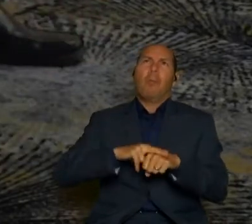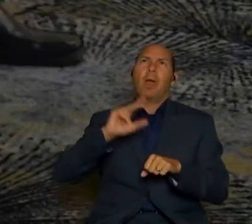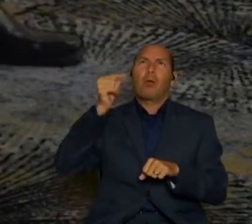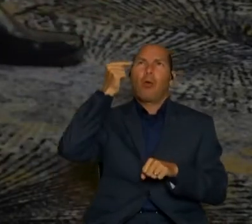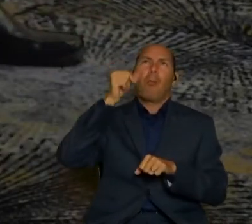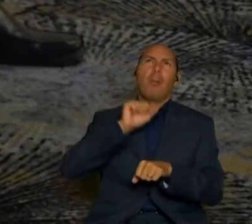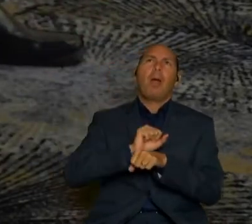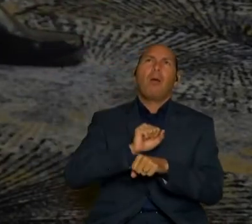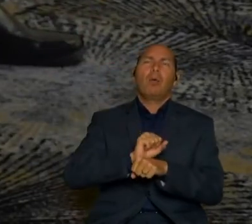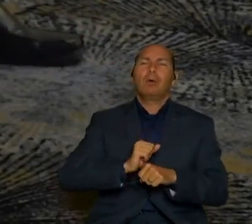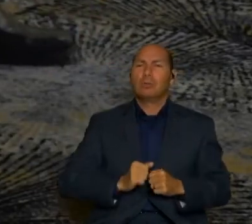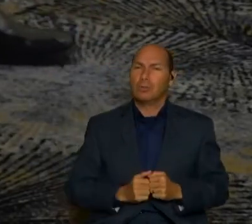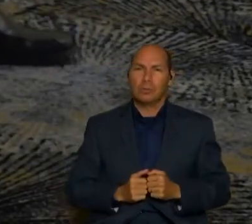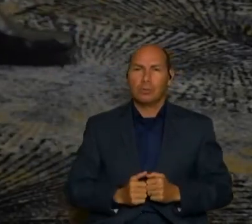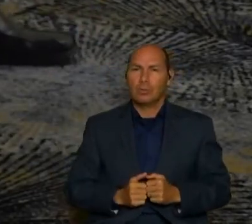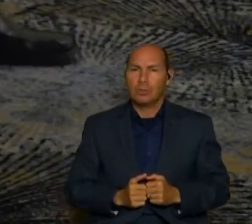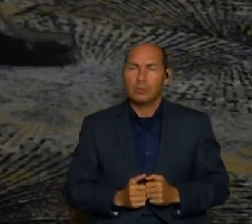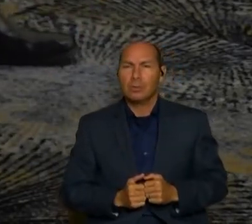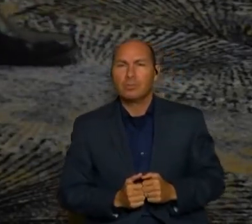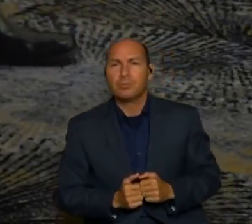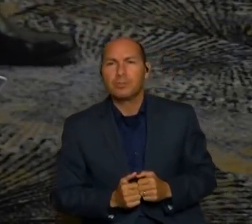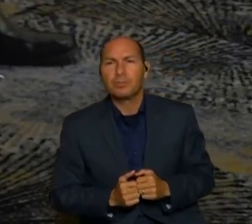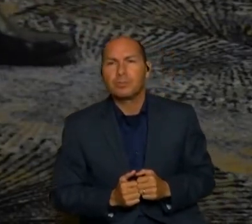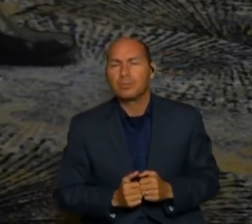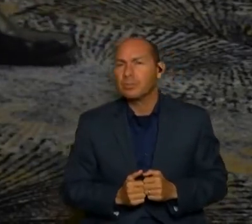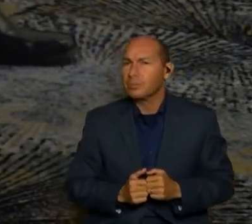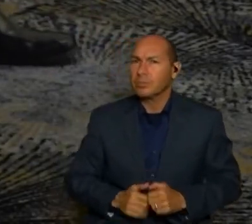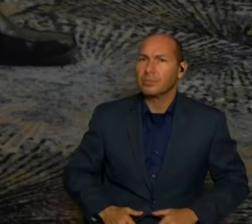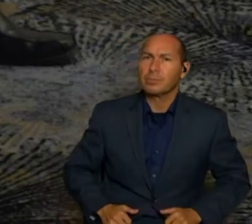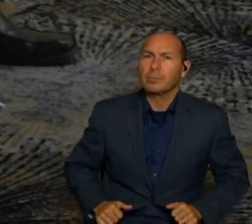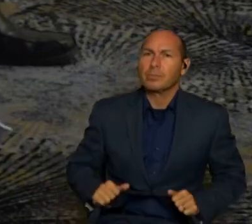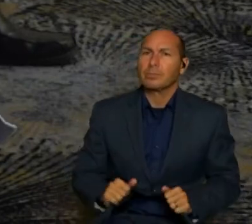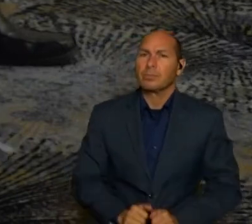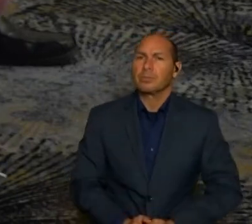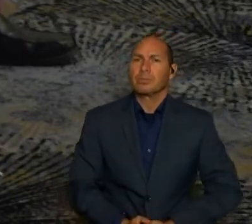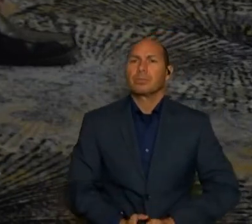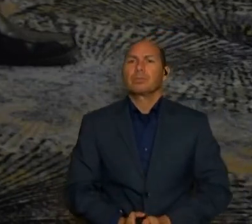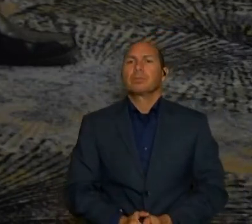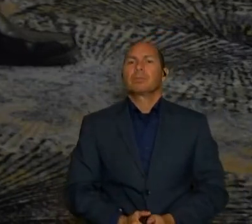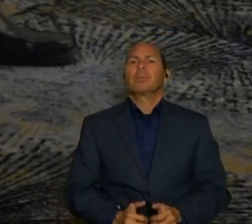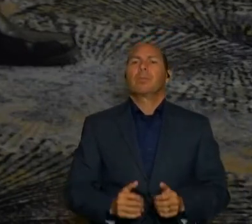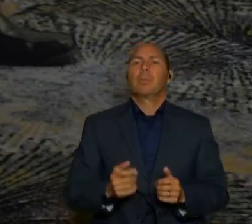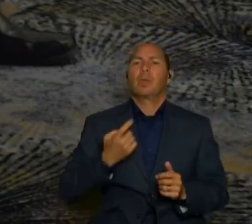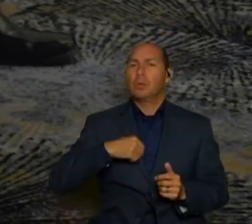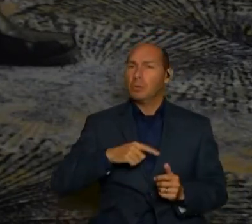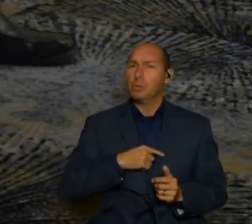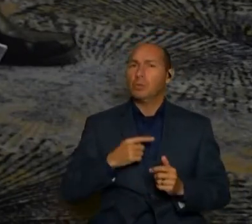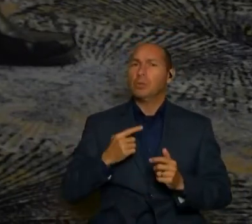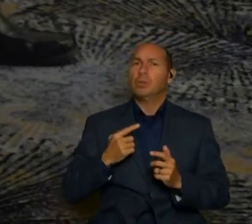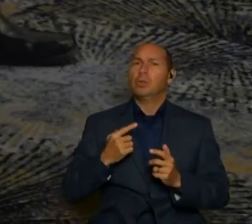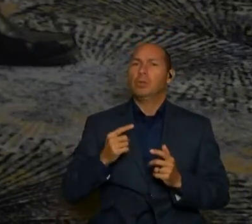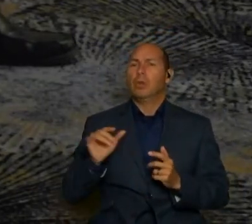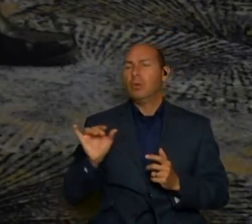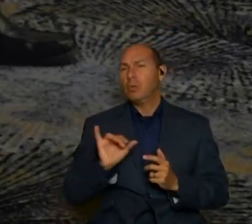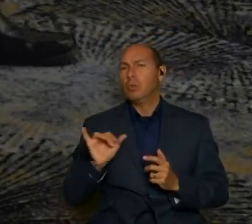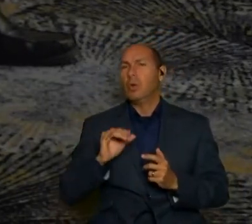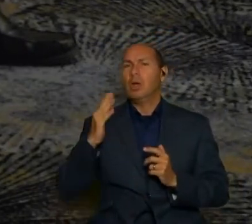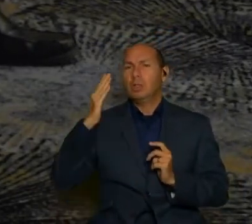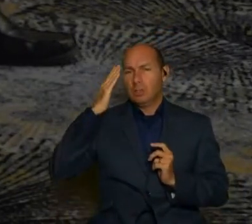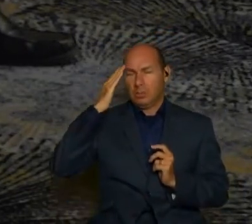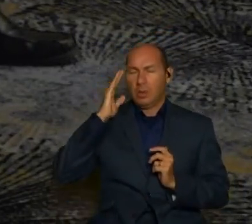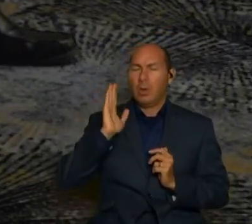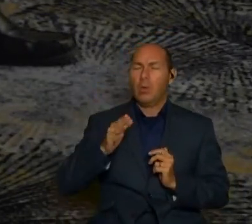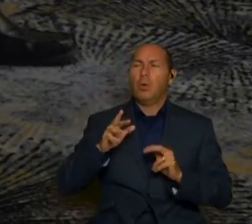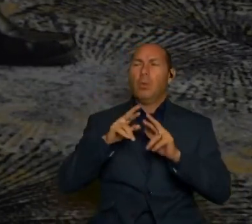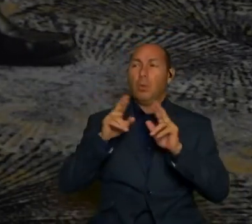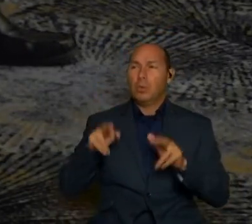I know we were talking about before launching that we were concerned we were going to get some resumes, but the response has been very significant.